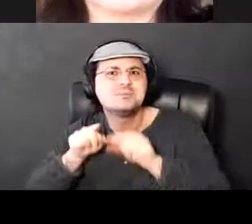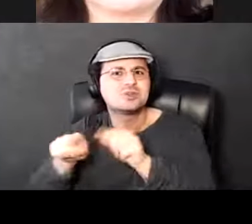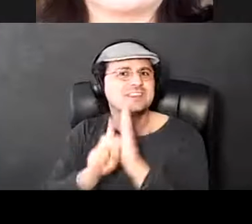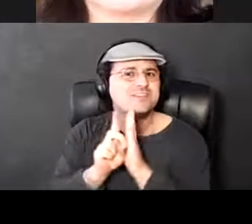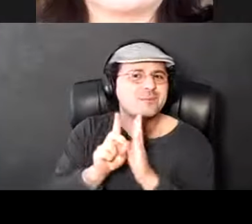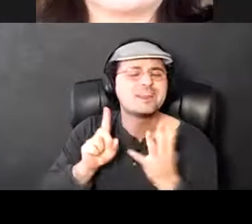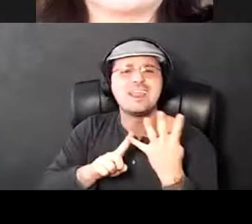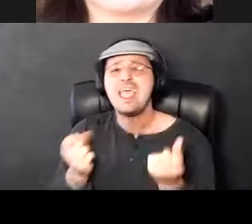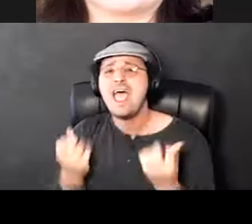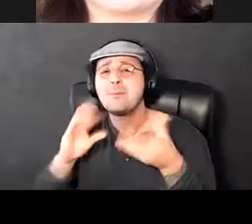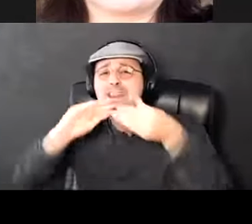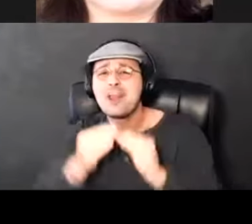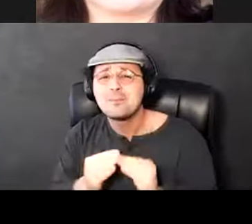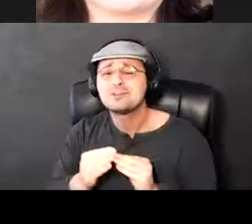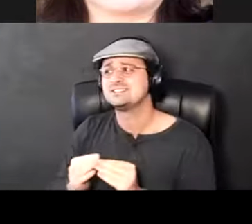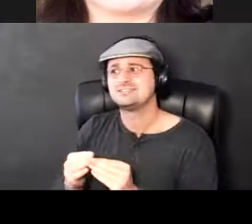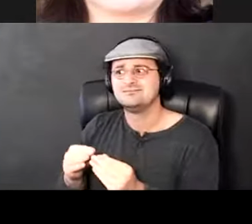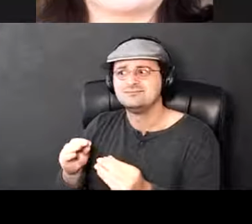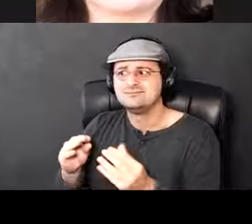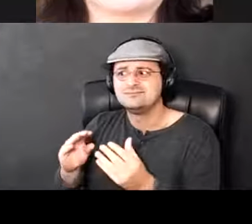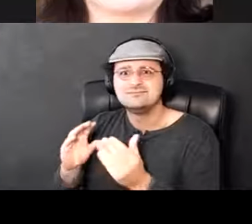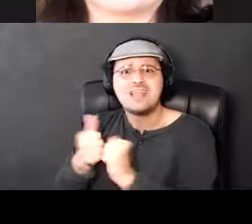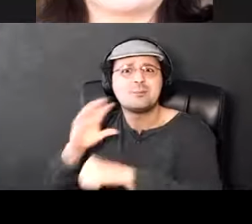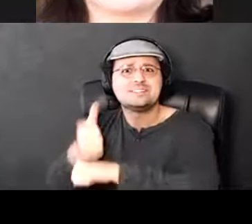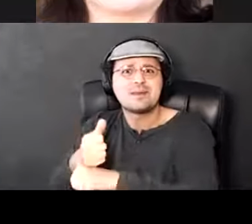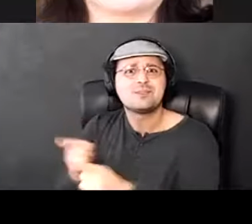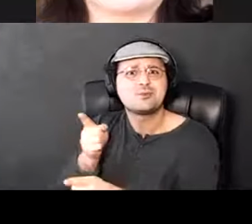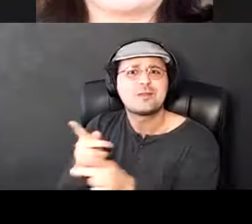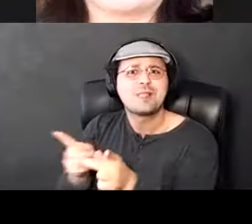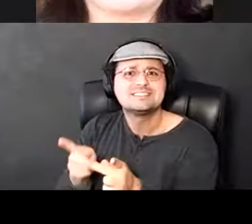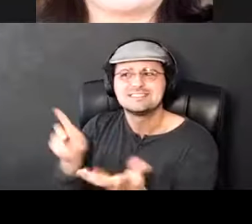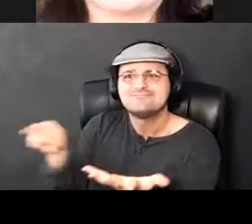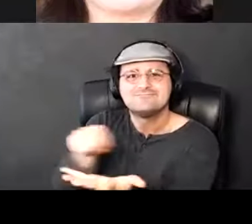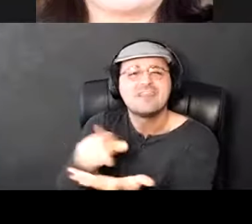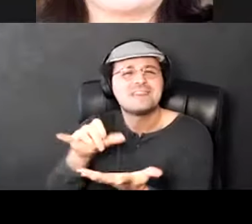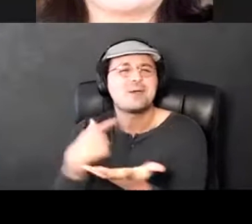how many numbers and in the right places, okay? So that's kind of what we're trying to get